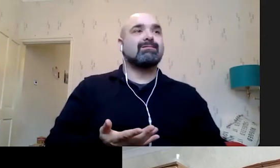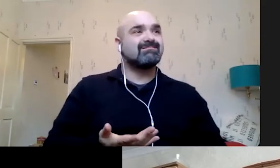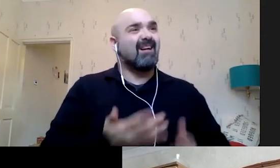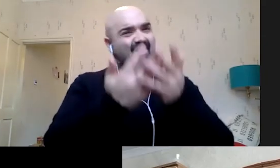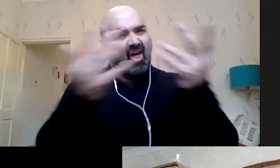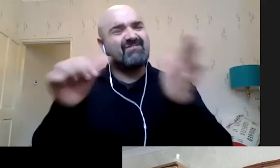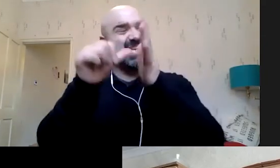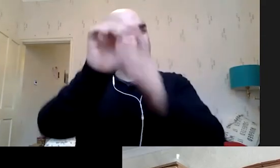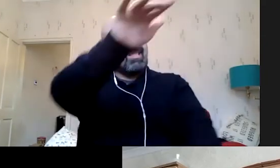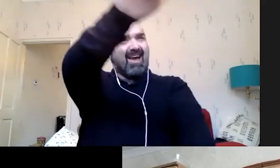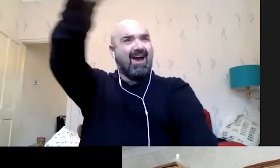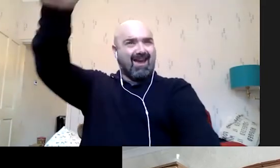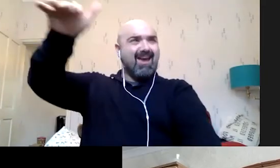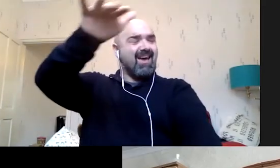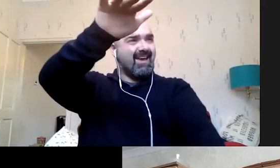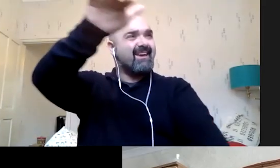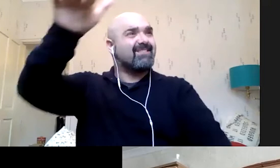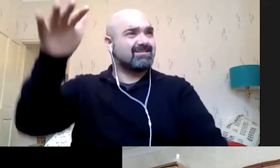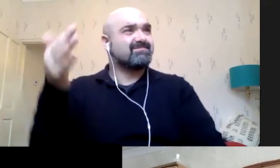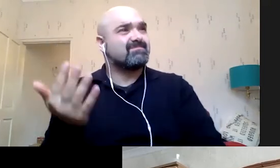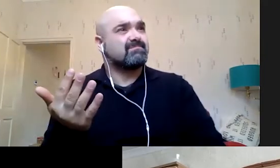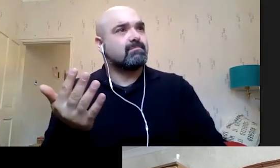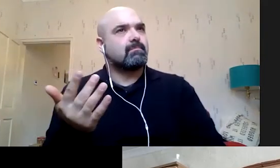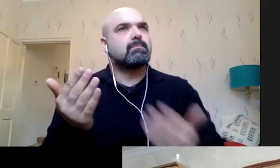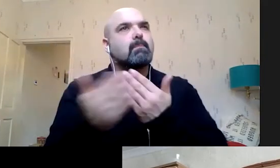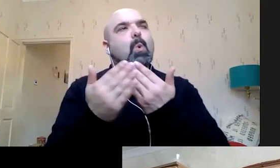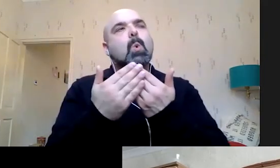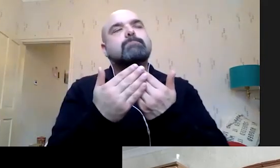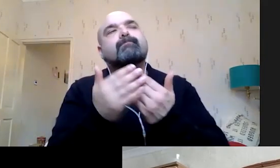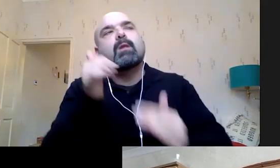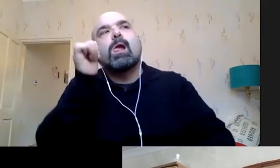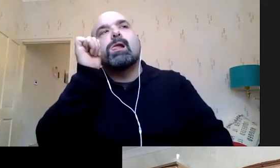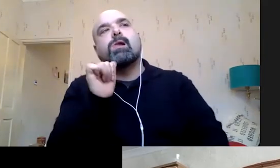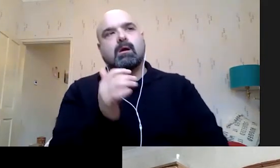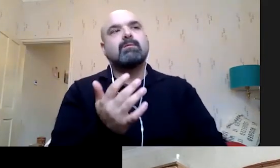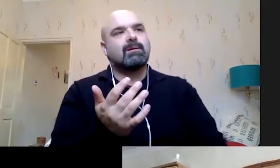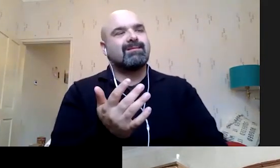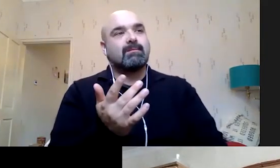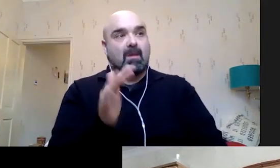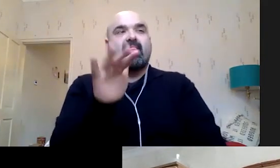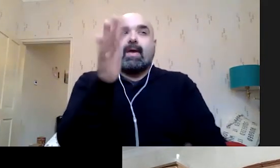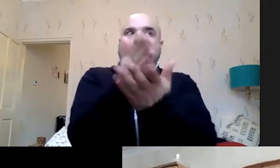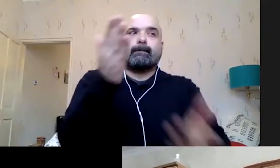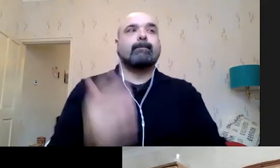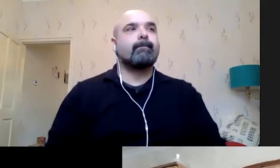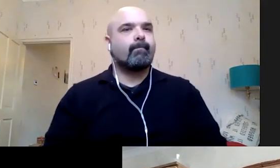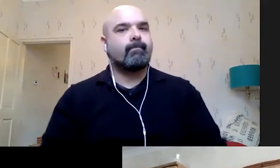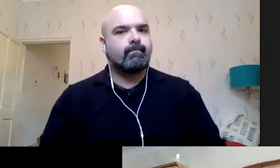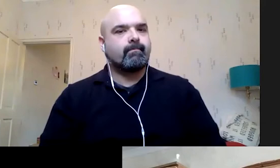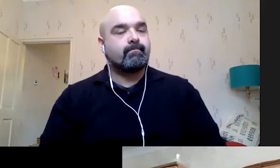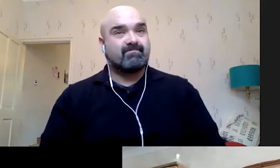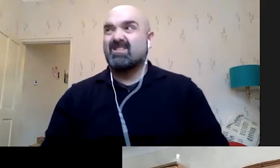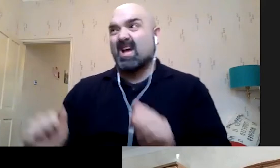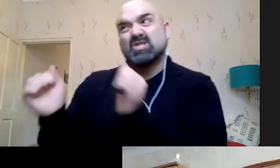of issues like that there, which are, as I say, they're more subtle, but they're definitely there. Yeah, I completely agree. It's